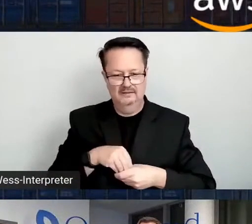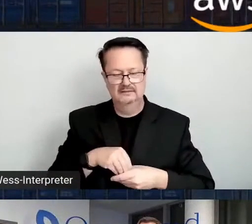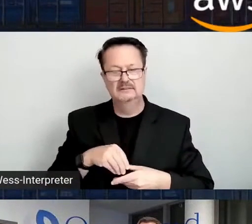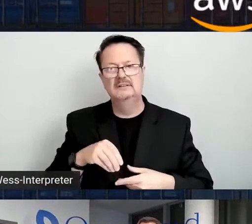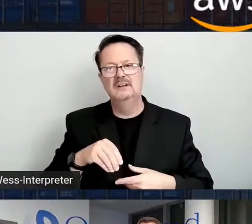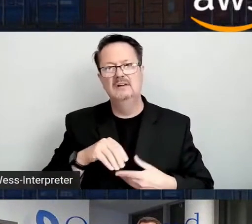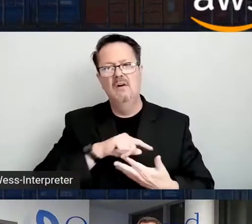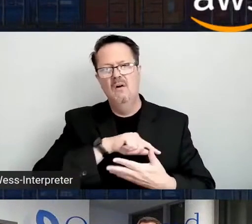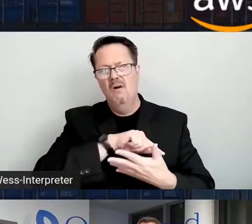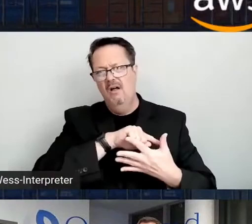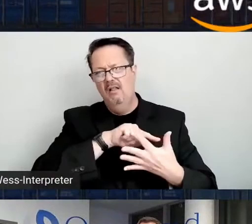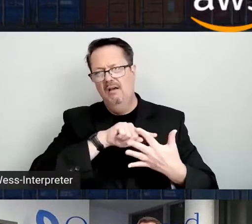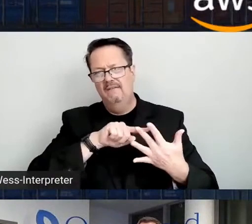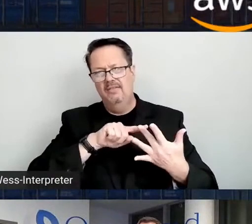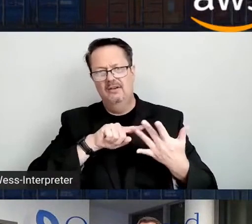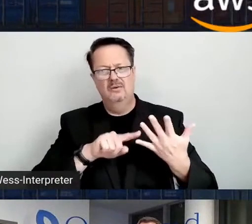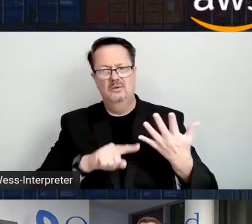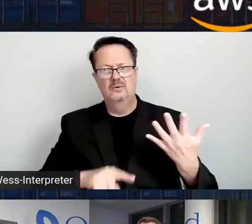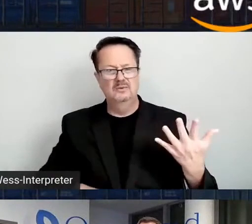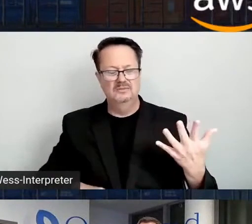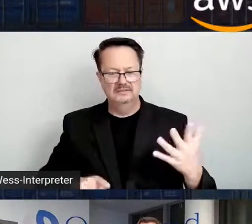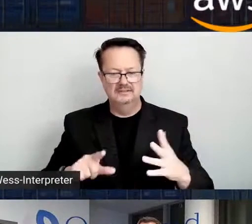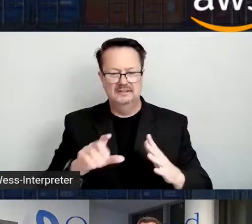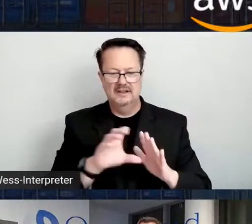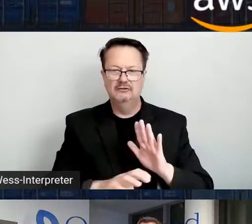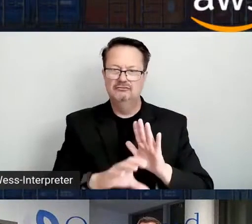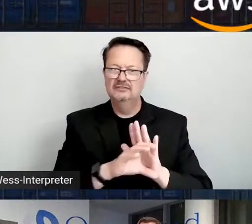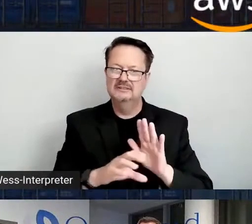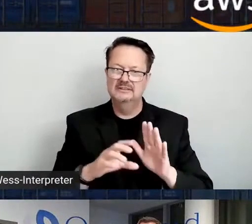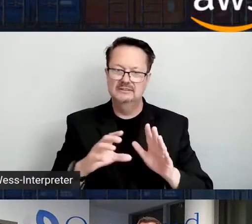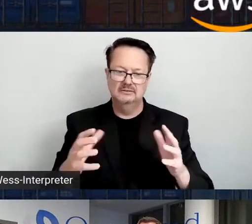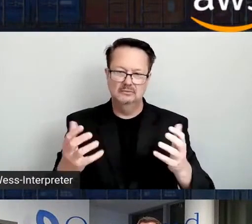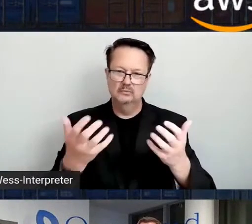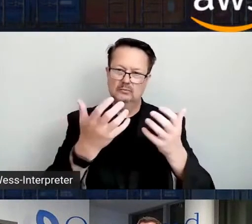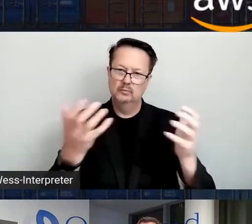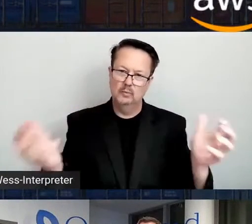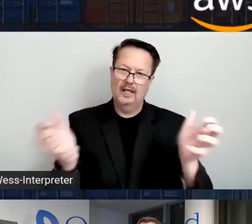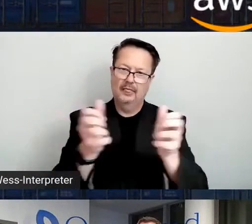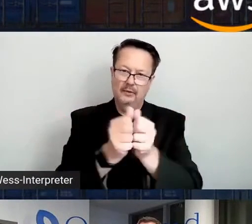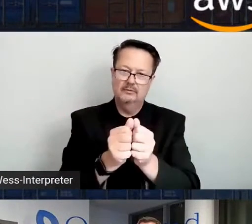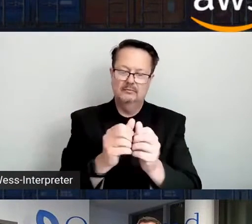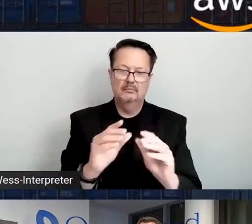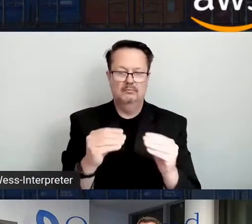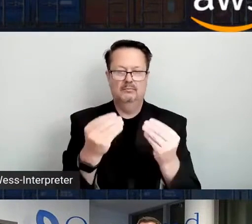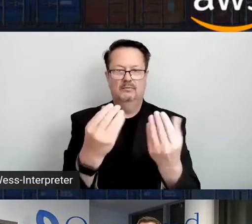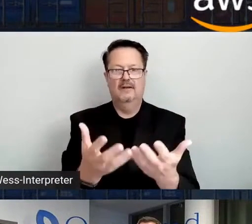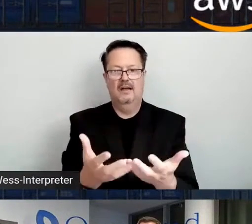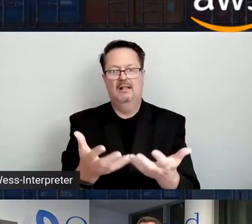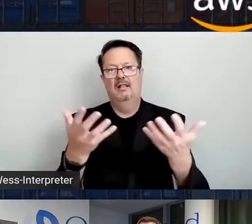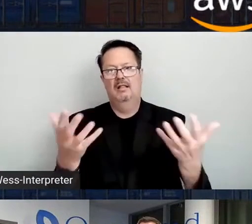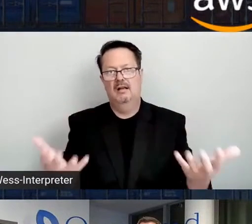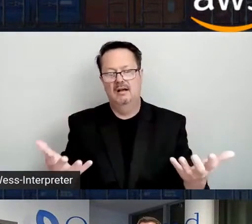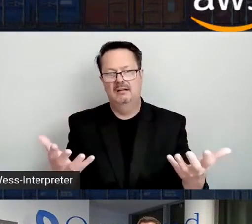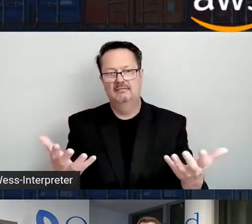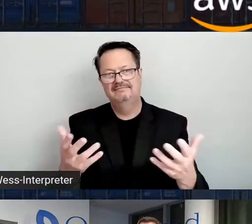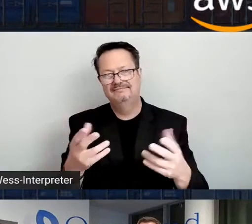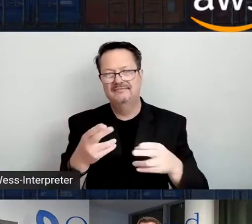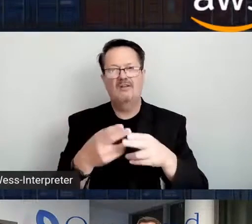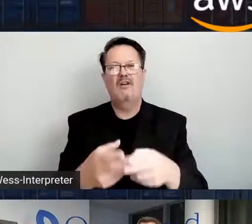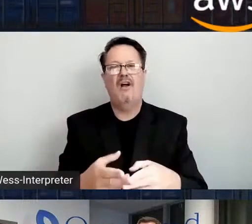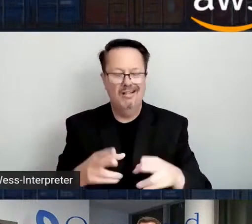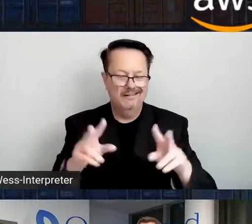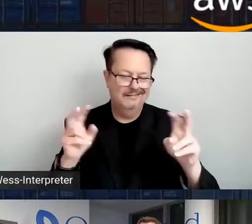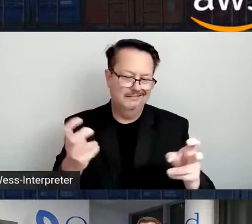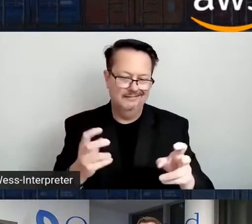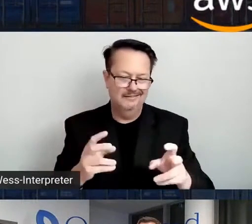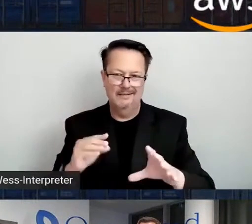those characteristics, I think, together provide a lot of let's call it built-in security to the